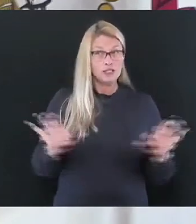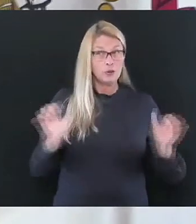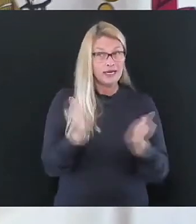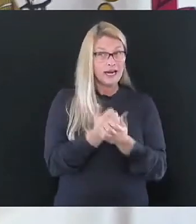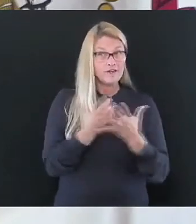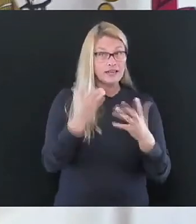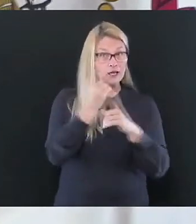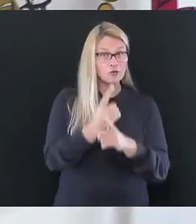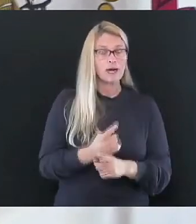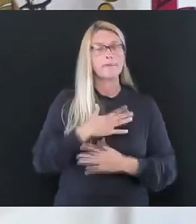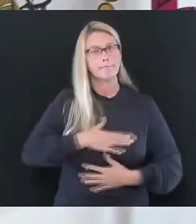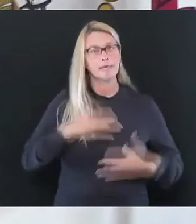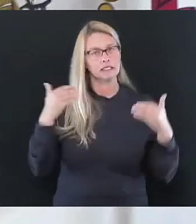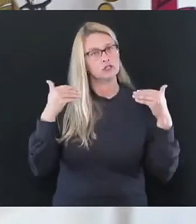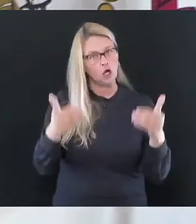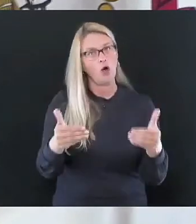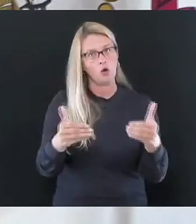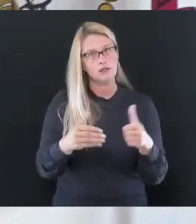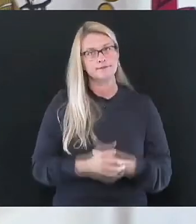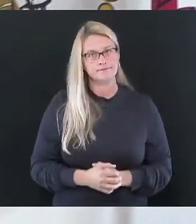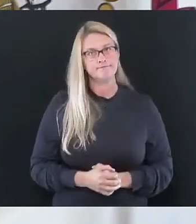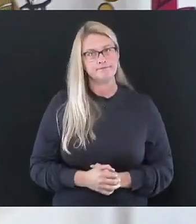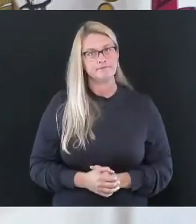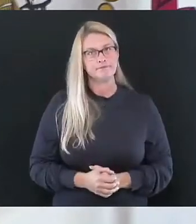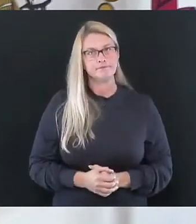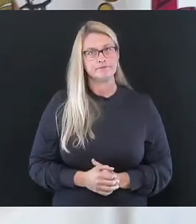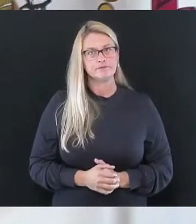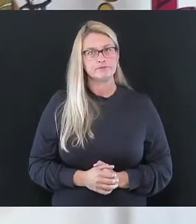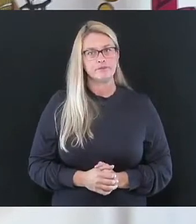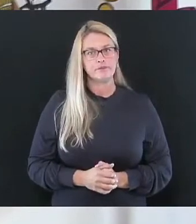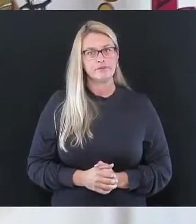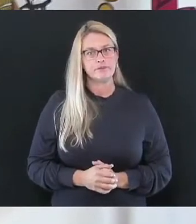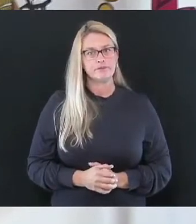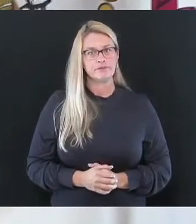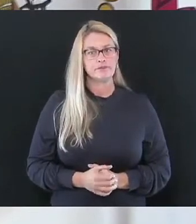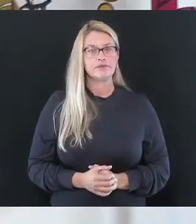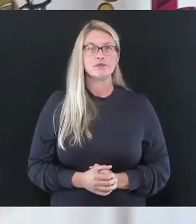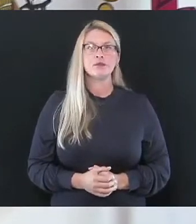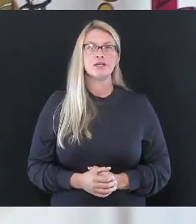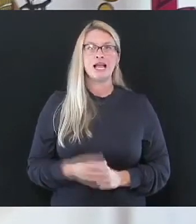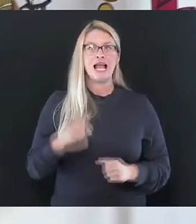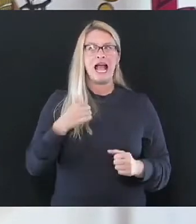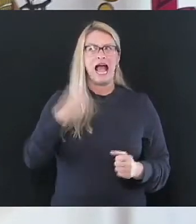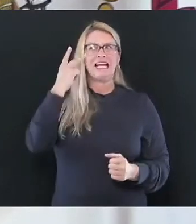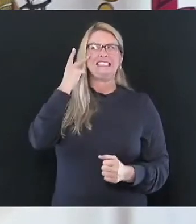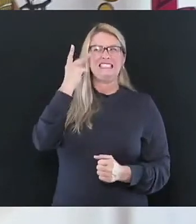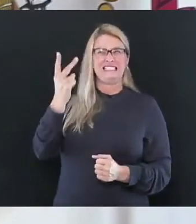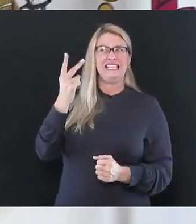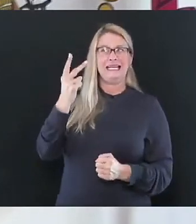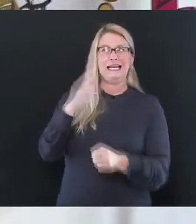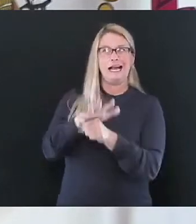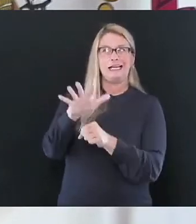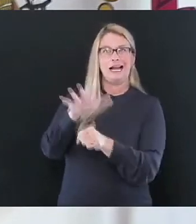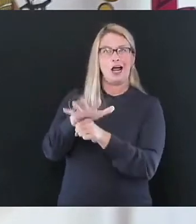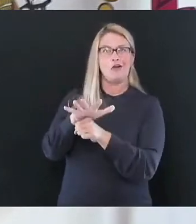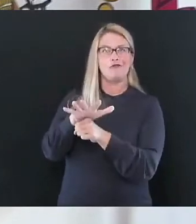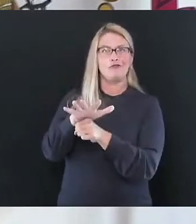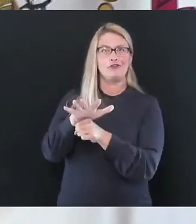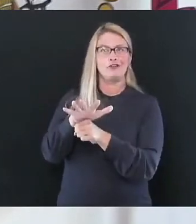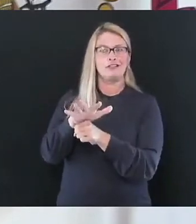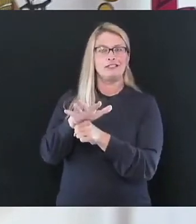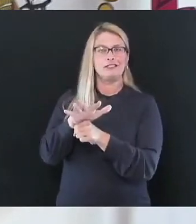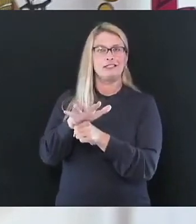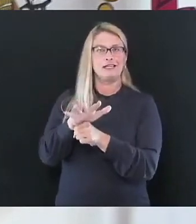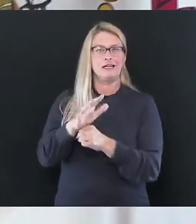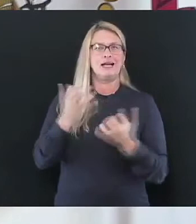there. Go do it, because you know, I get enough response, I get enough, and I'm dealing now with